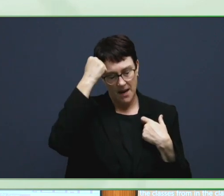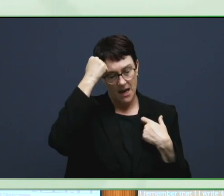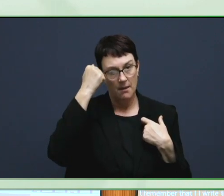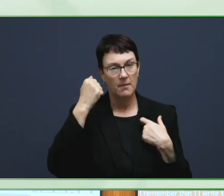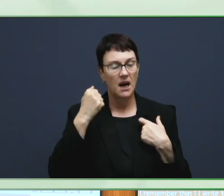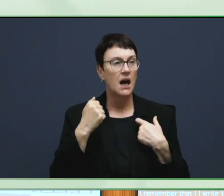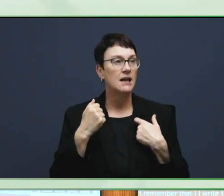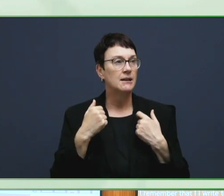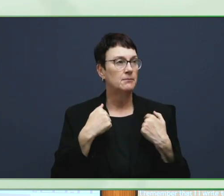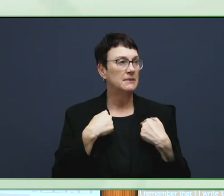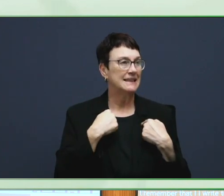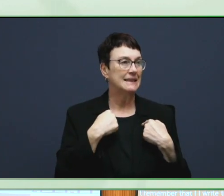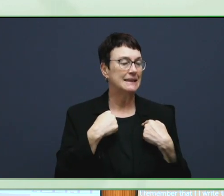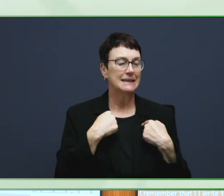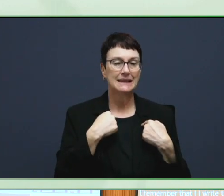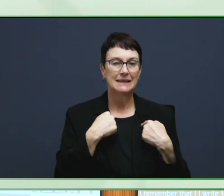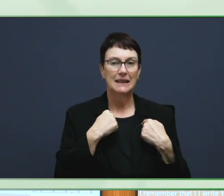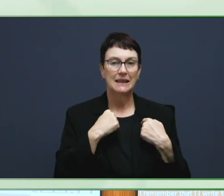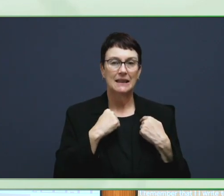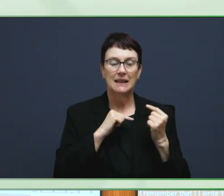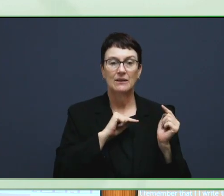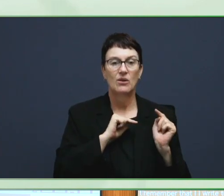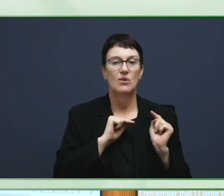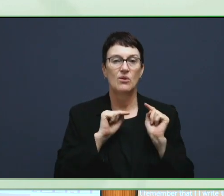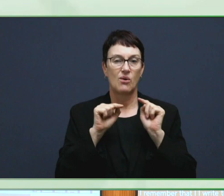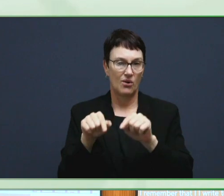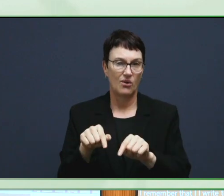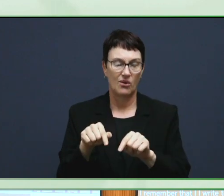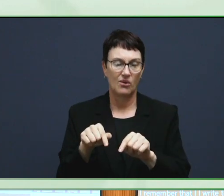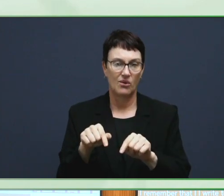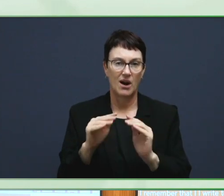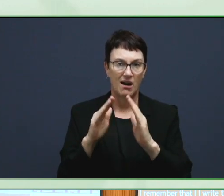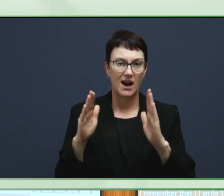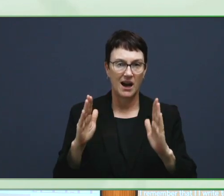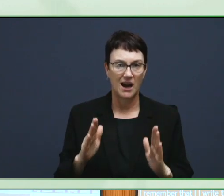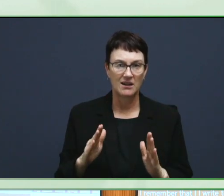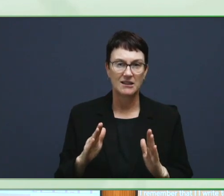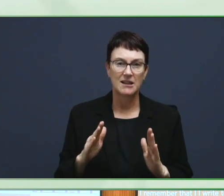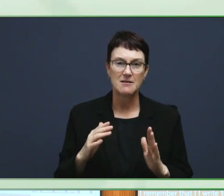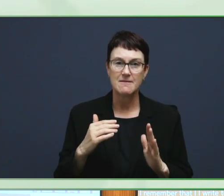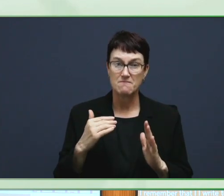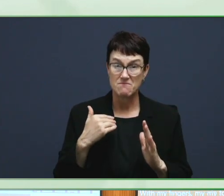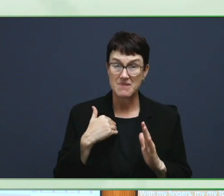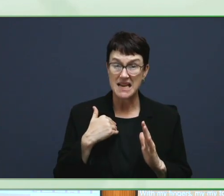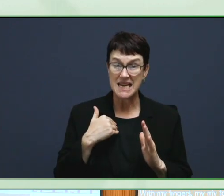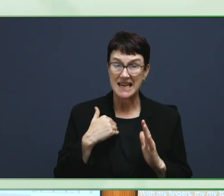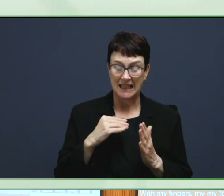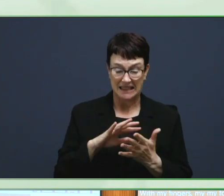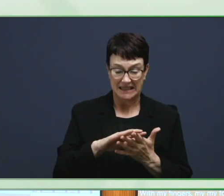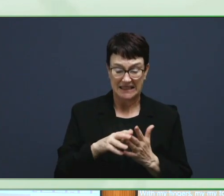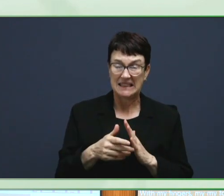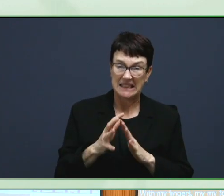fingers, my foot fingers, with blood, because I had